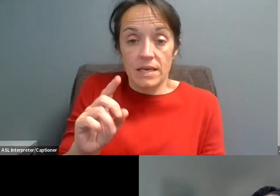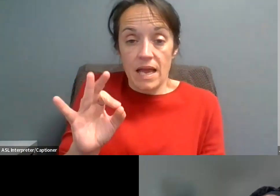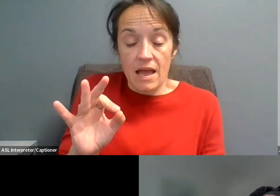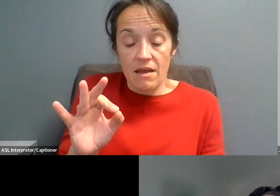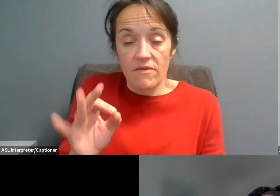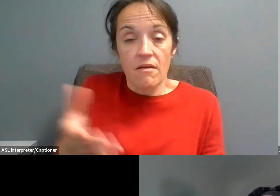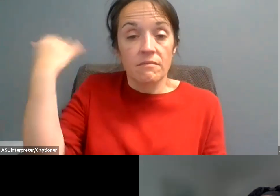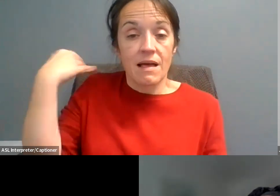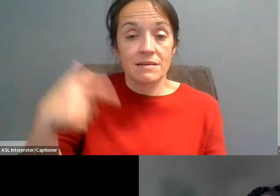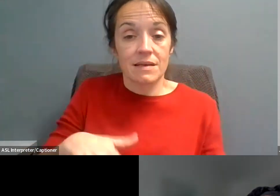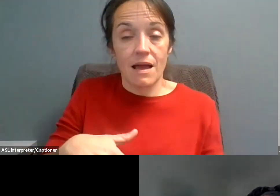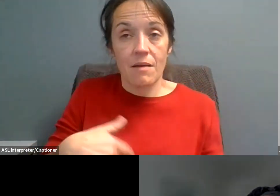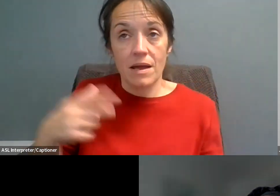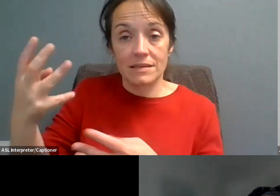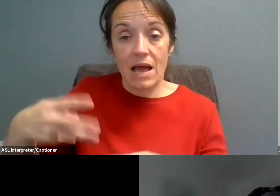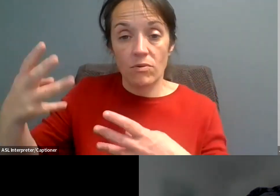some, the PDFs were,